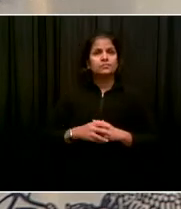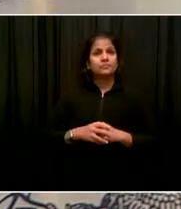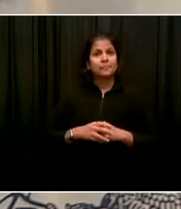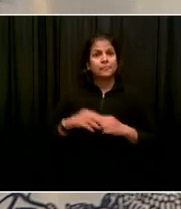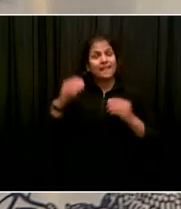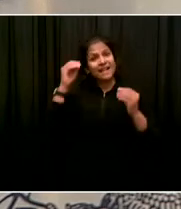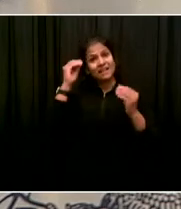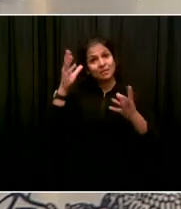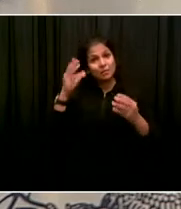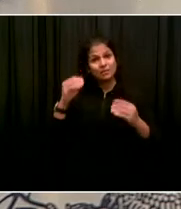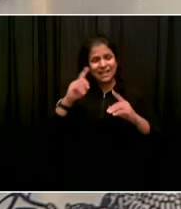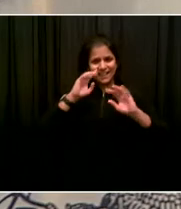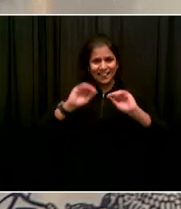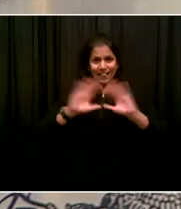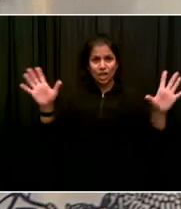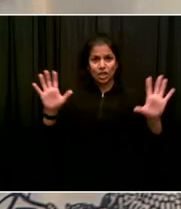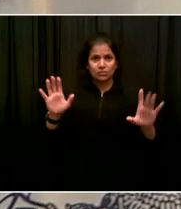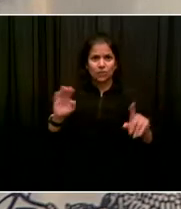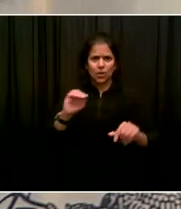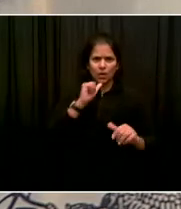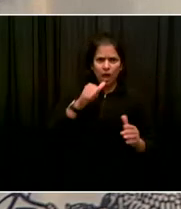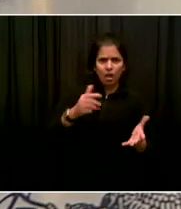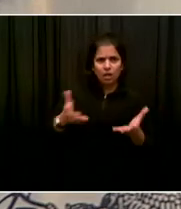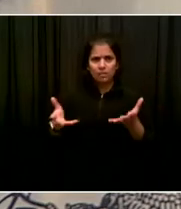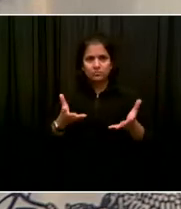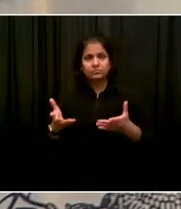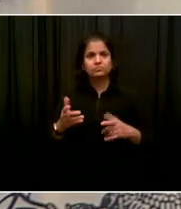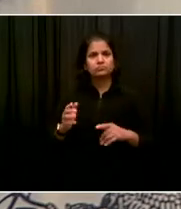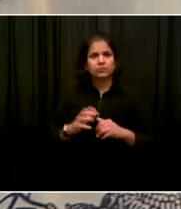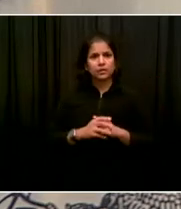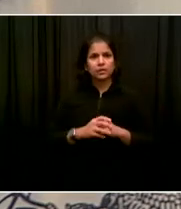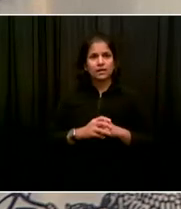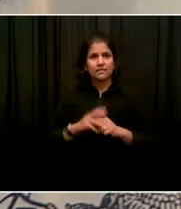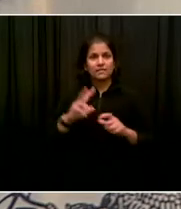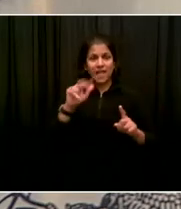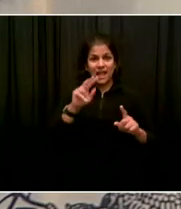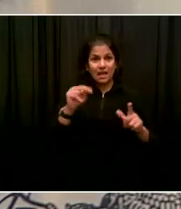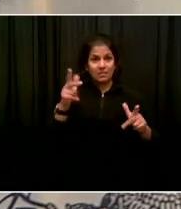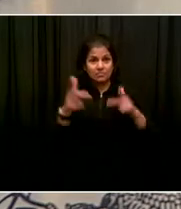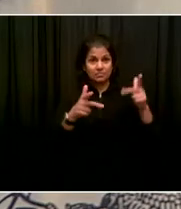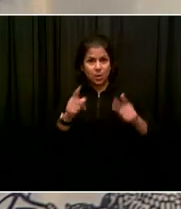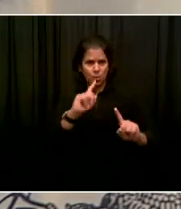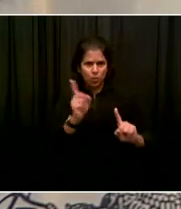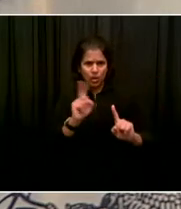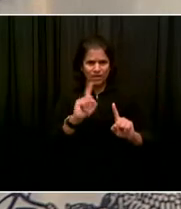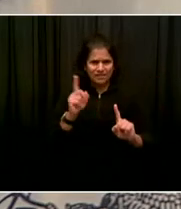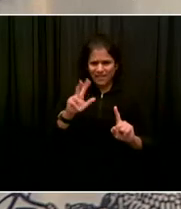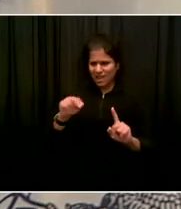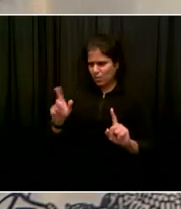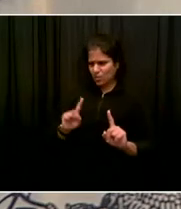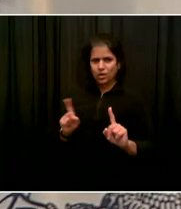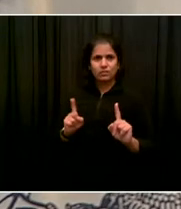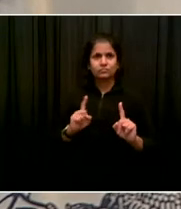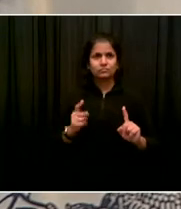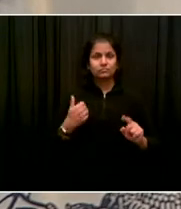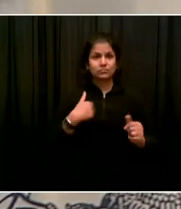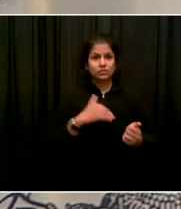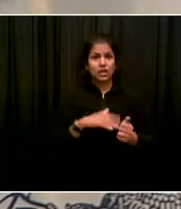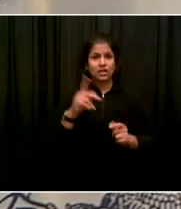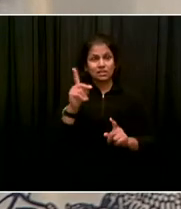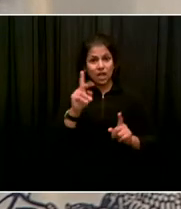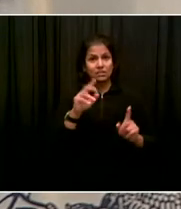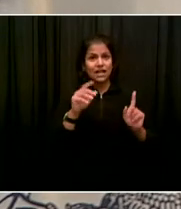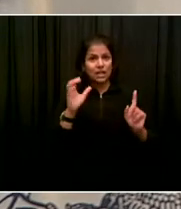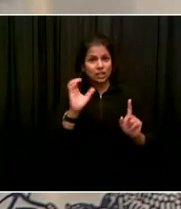is inclusive of the sites, including the mobile sites. So I'll start with Dr. Katz and then Dr. Choksi, Dr. Long